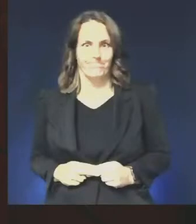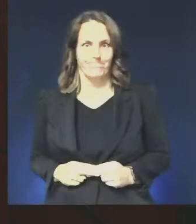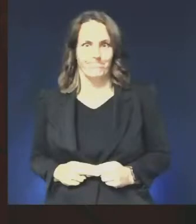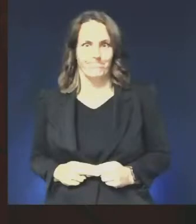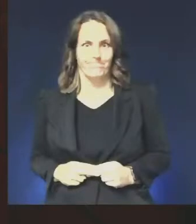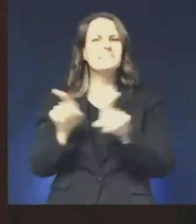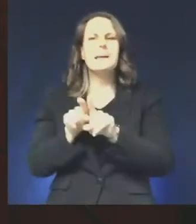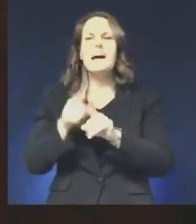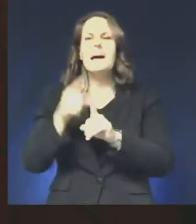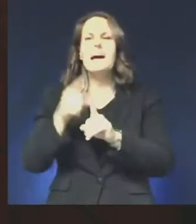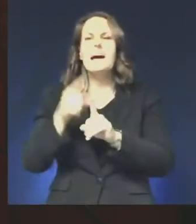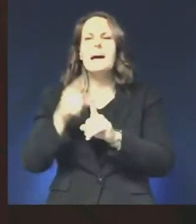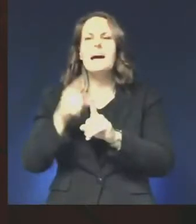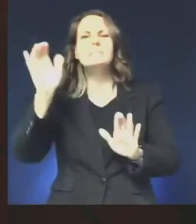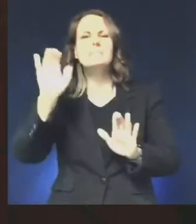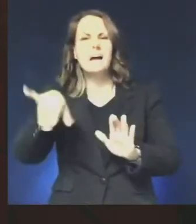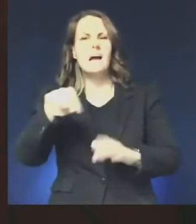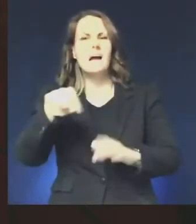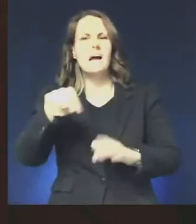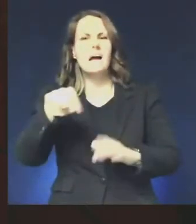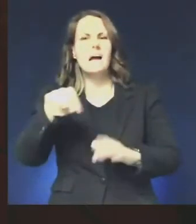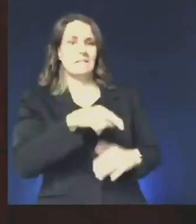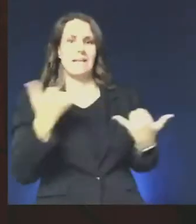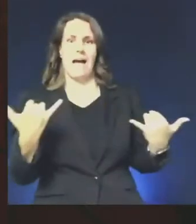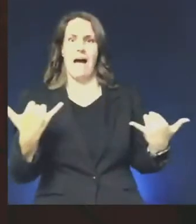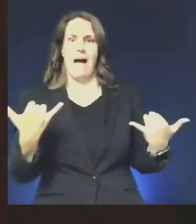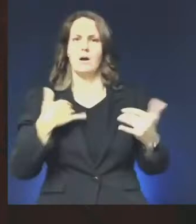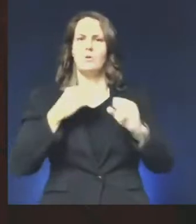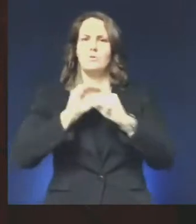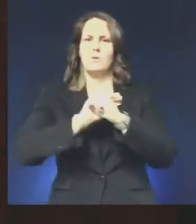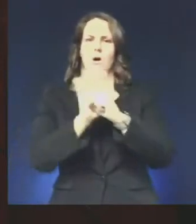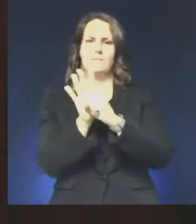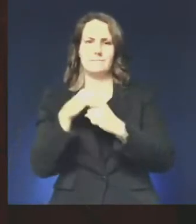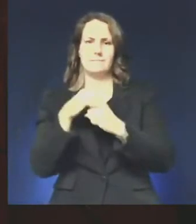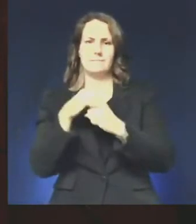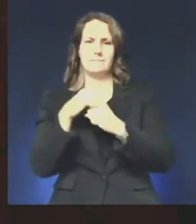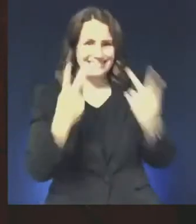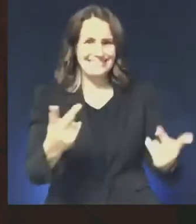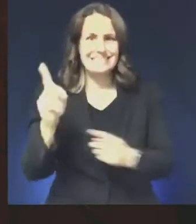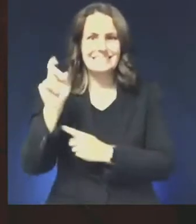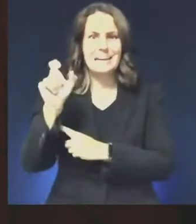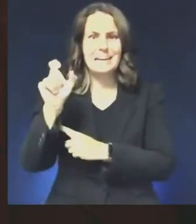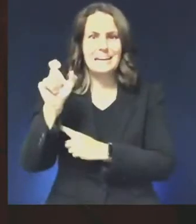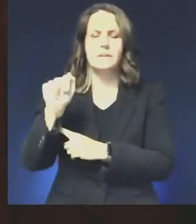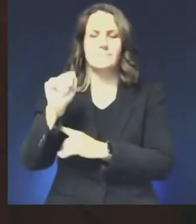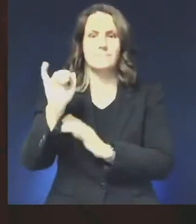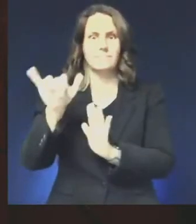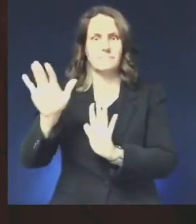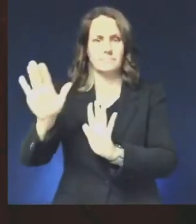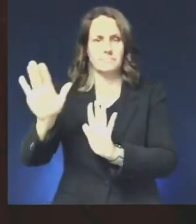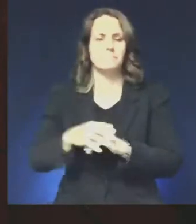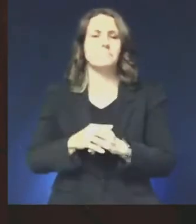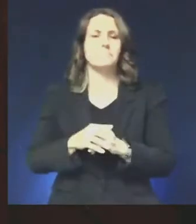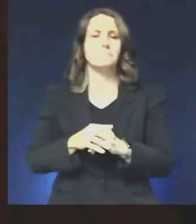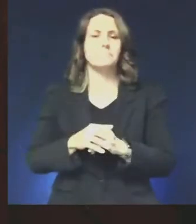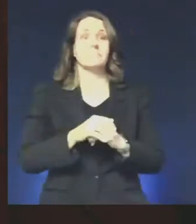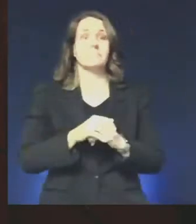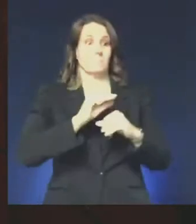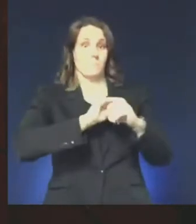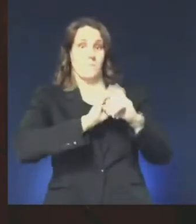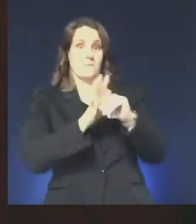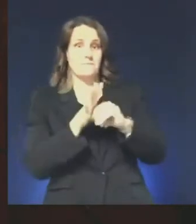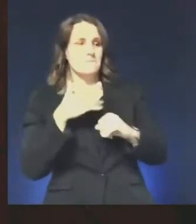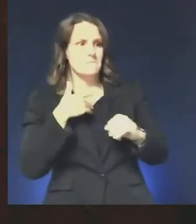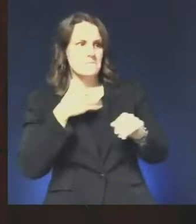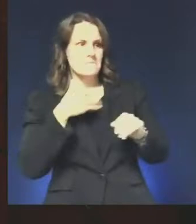if they were vaccinated, until we could study whether vaccinated people could spread the virus. In May,